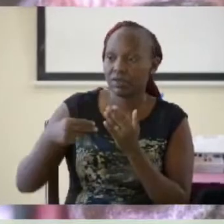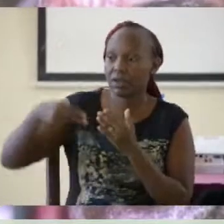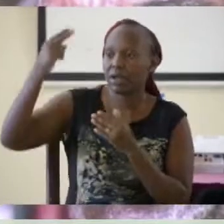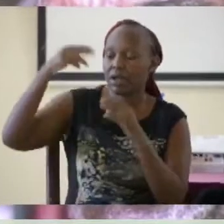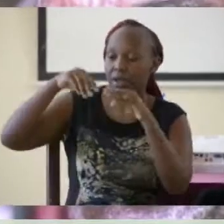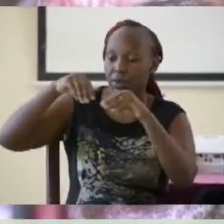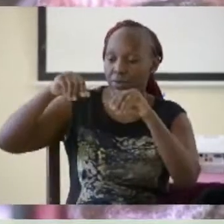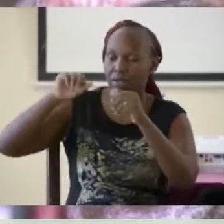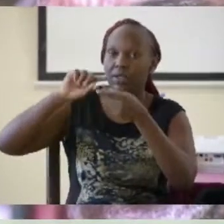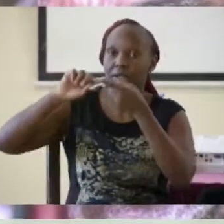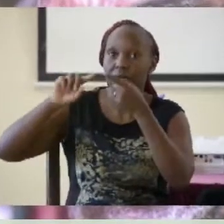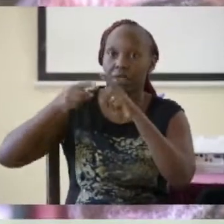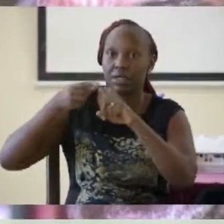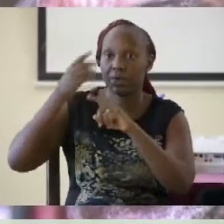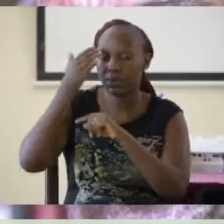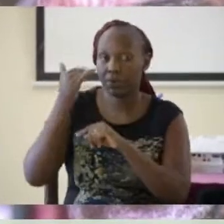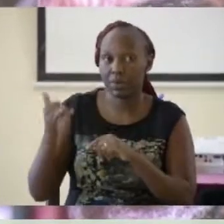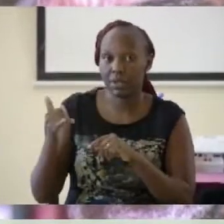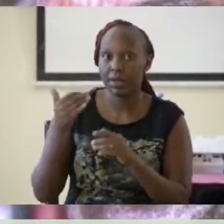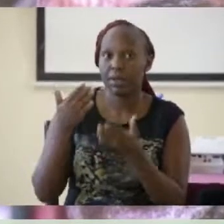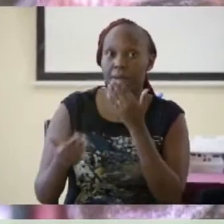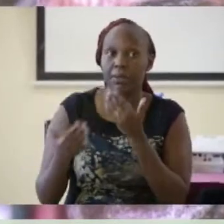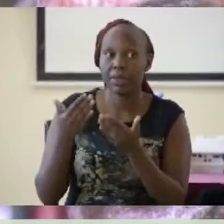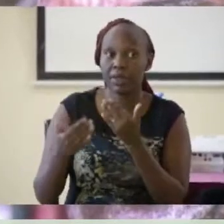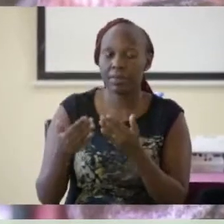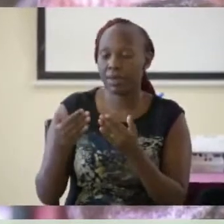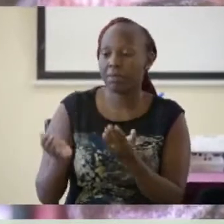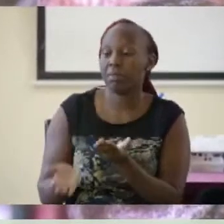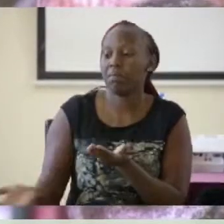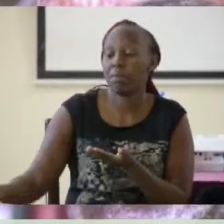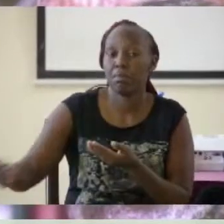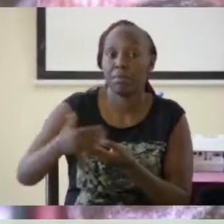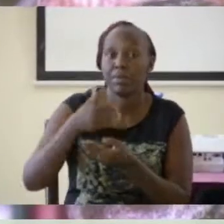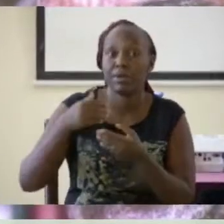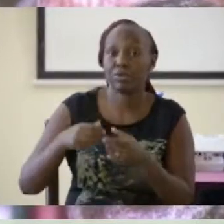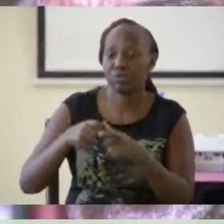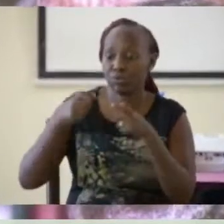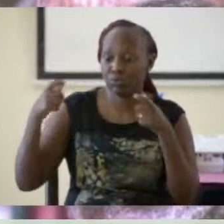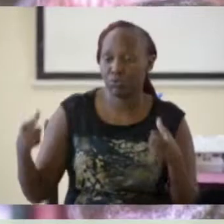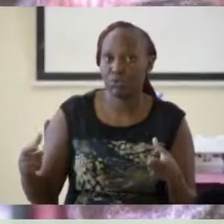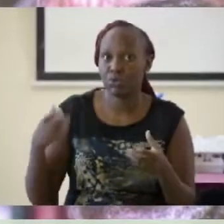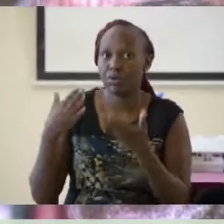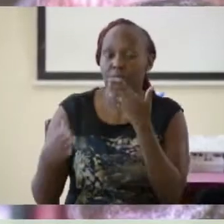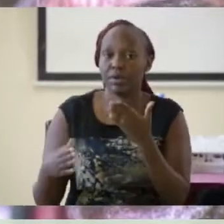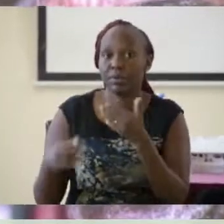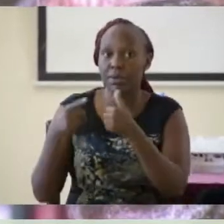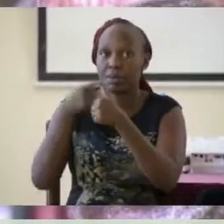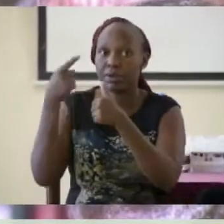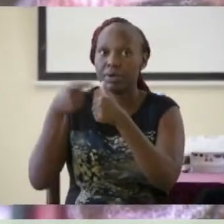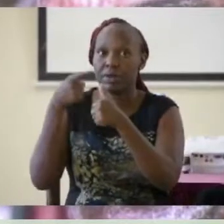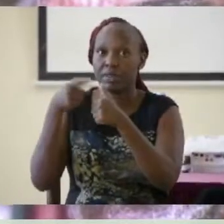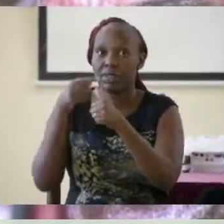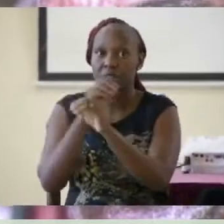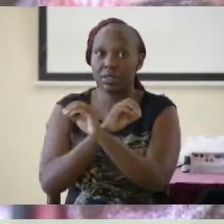quality and standards, because either the harvest is too huge for them, or they don't prioritize the